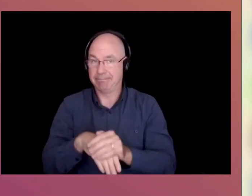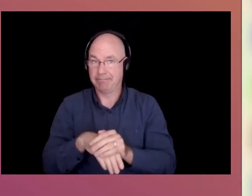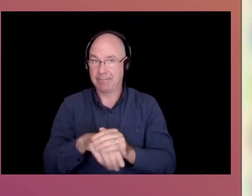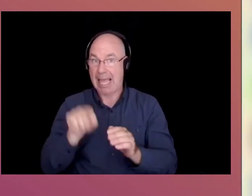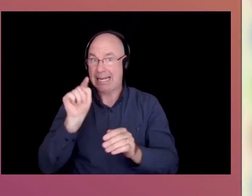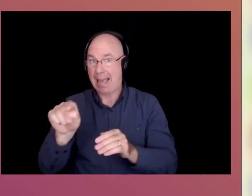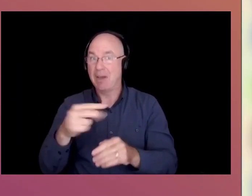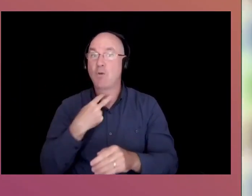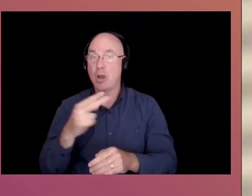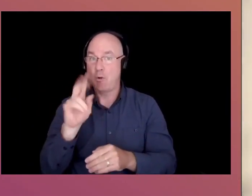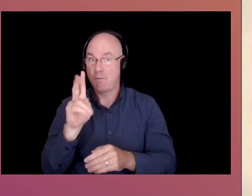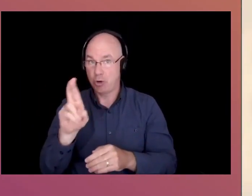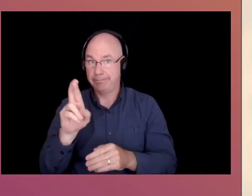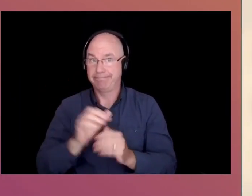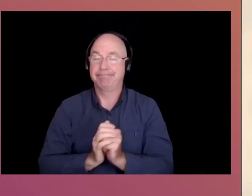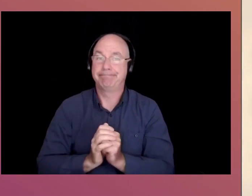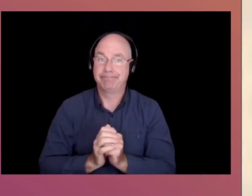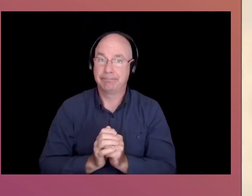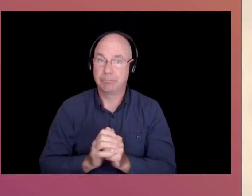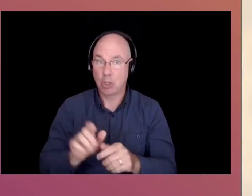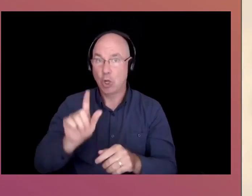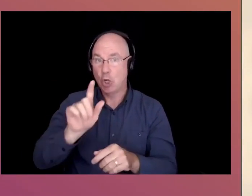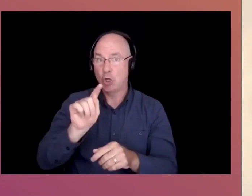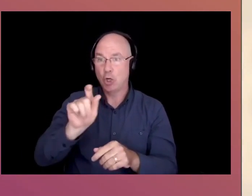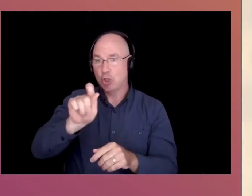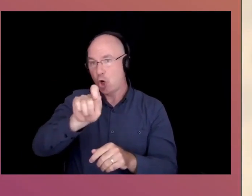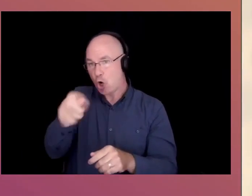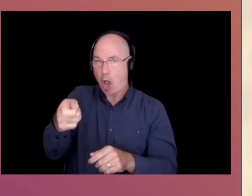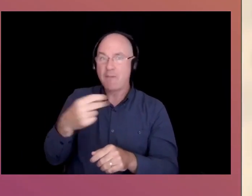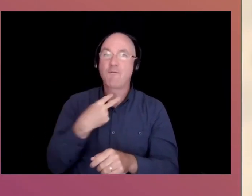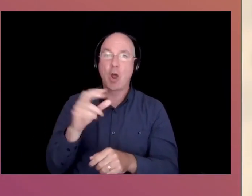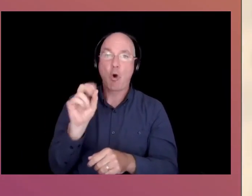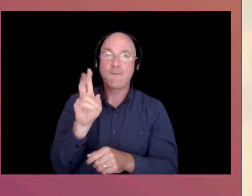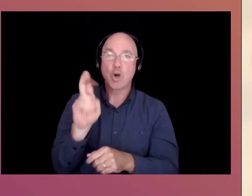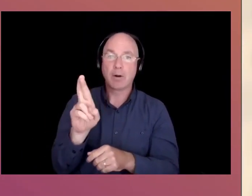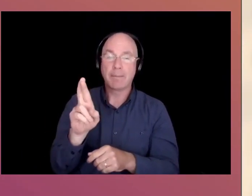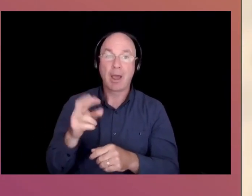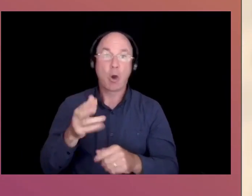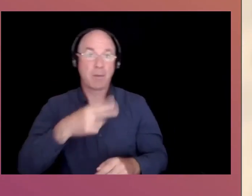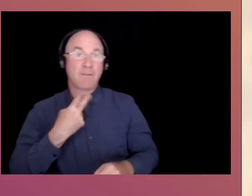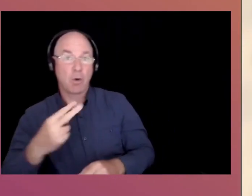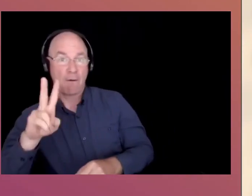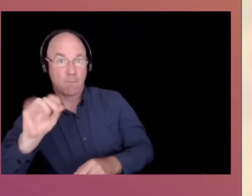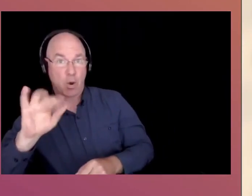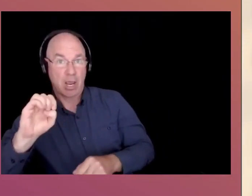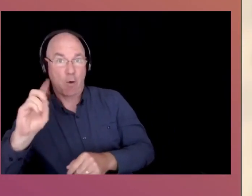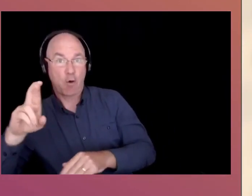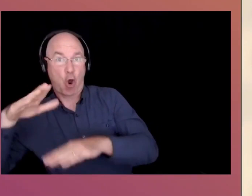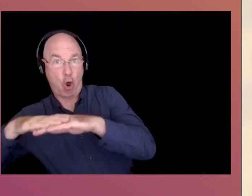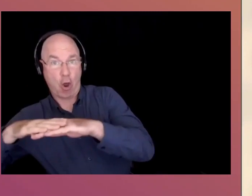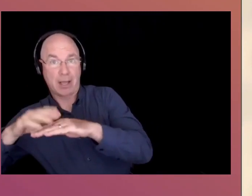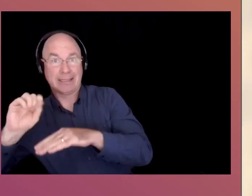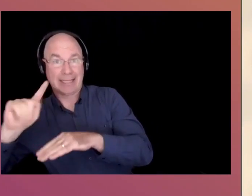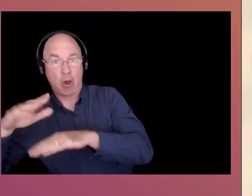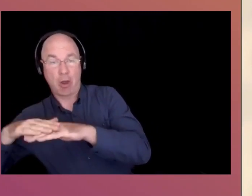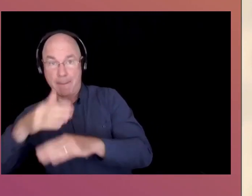VoiceOver. Turn on VoiceOver. VoiceOver on. Set VoiceOver on. With